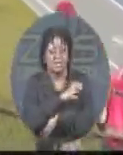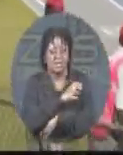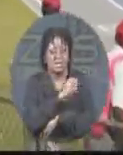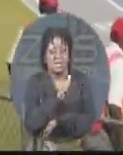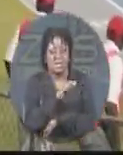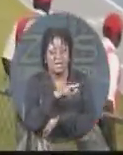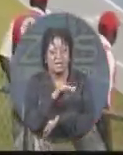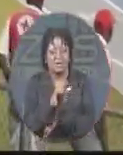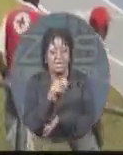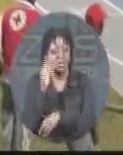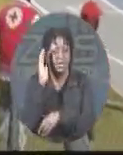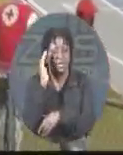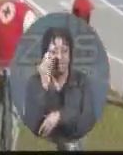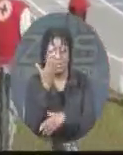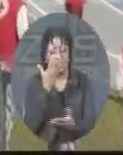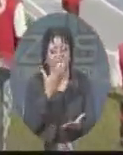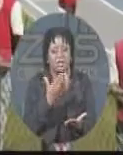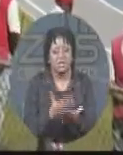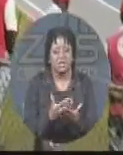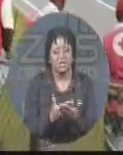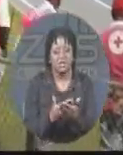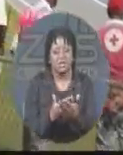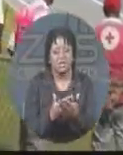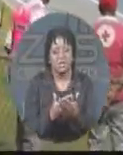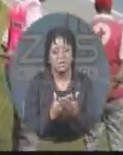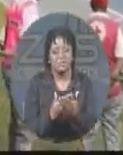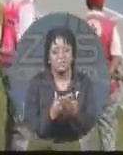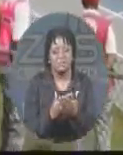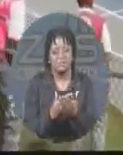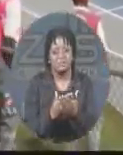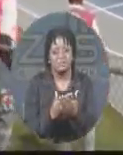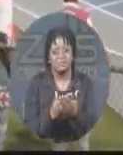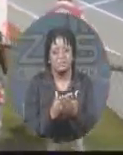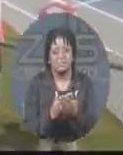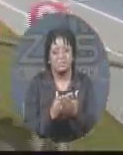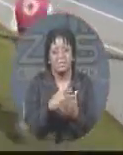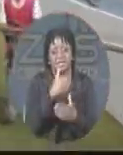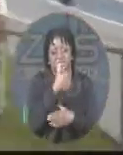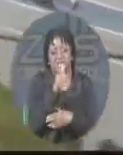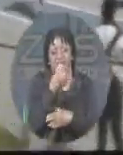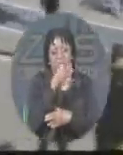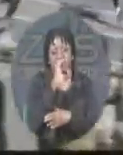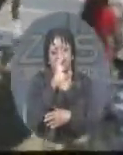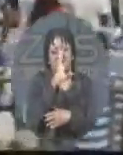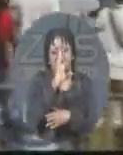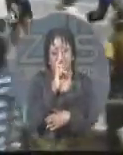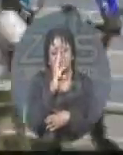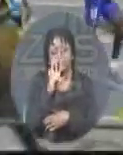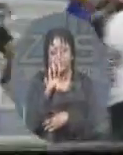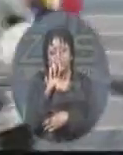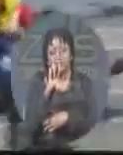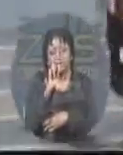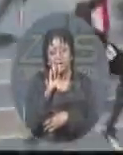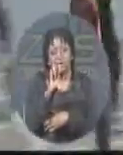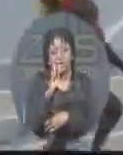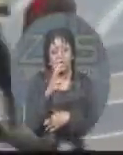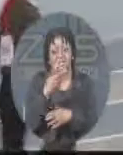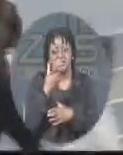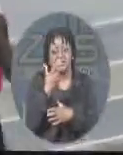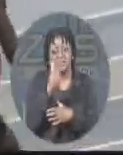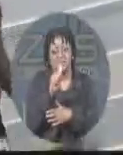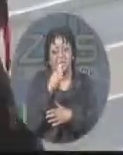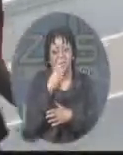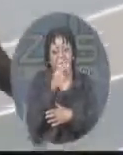just being nipped at the tail by Adrian Collett of Trinidad, 10.64 for Carey, 10.63